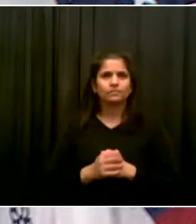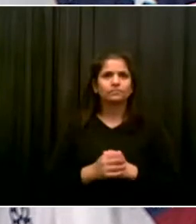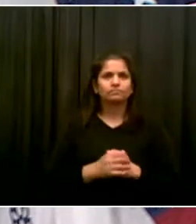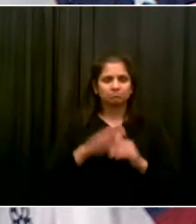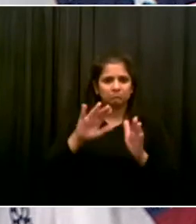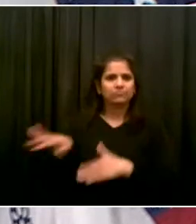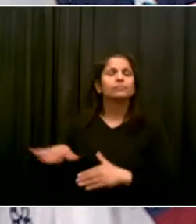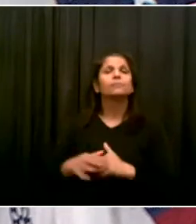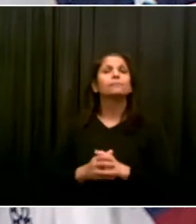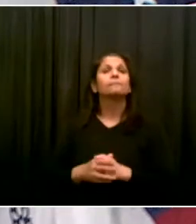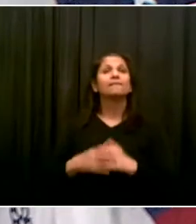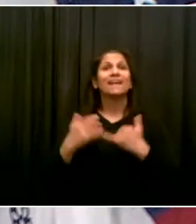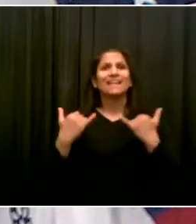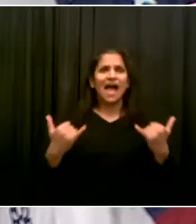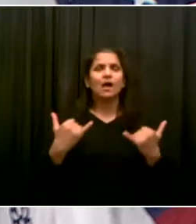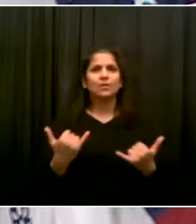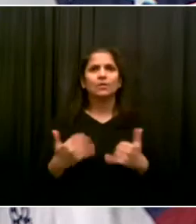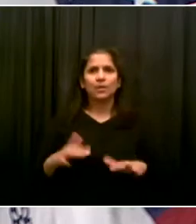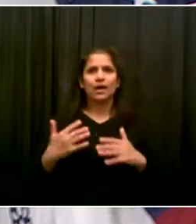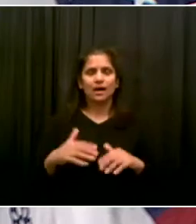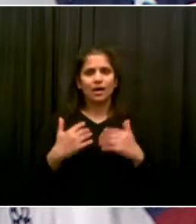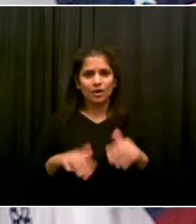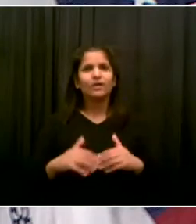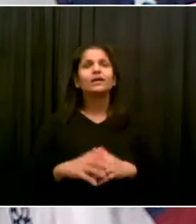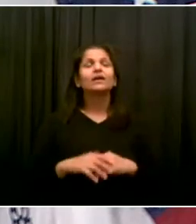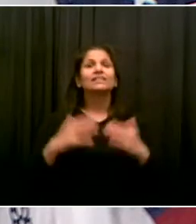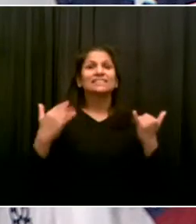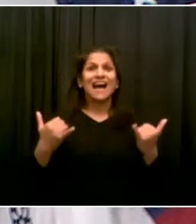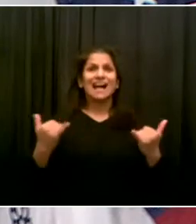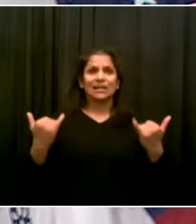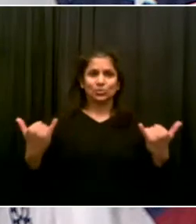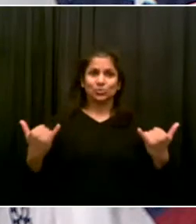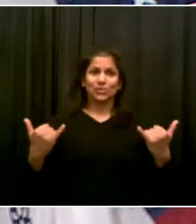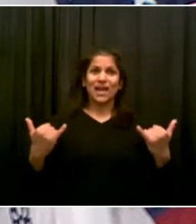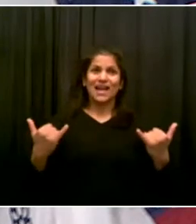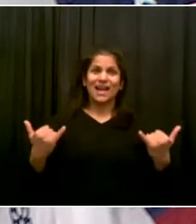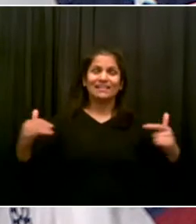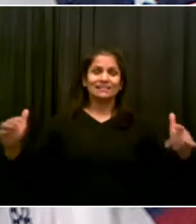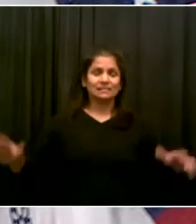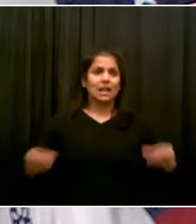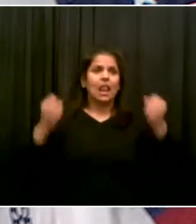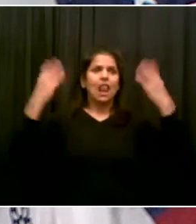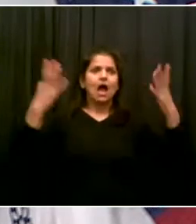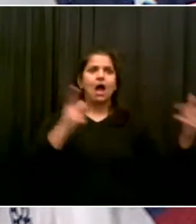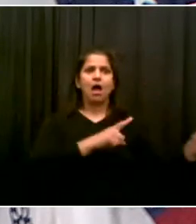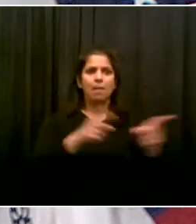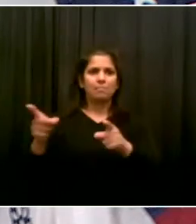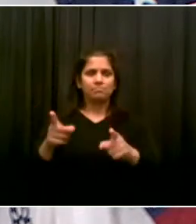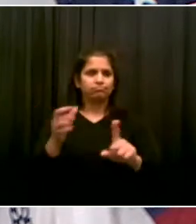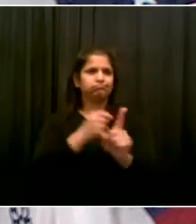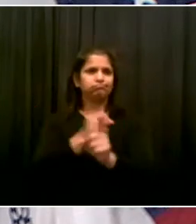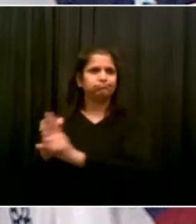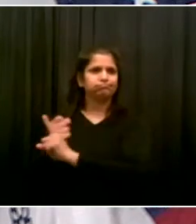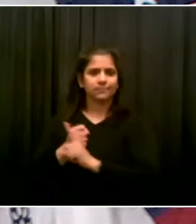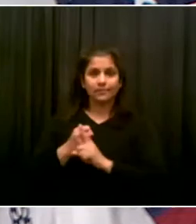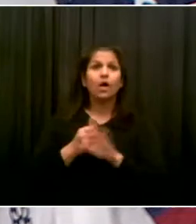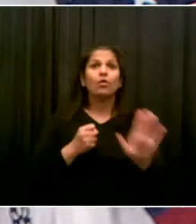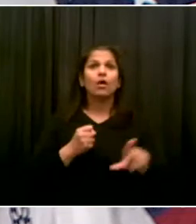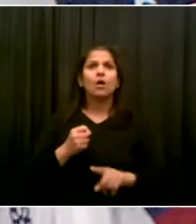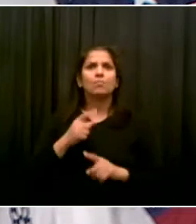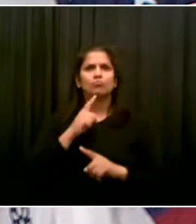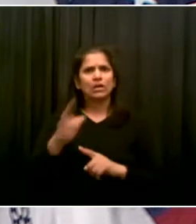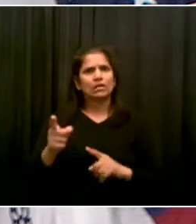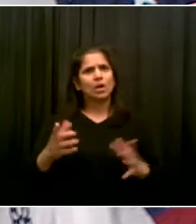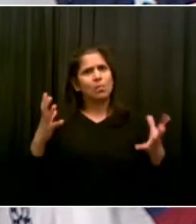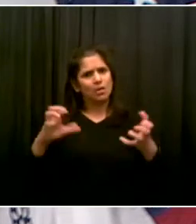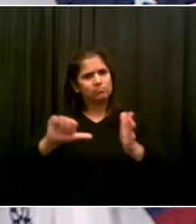lot going on today, a lot of different pieces. The one I want to end on is this really groundbreaking approach to